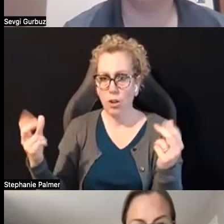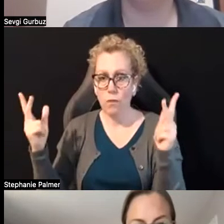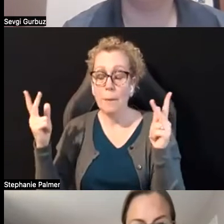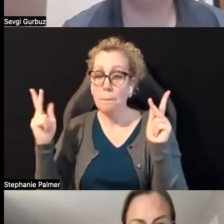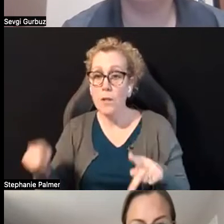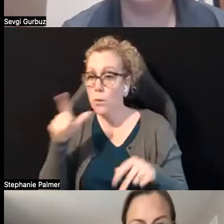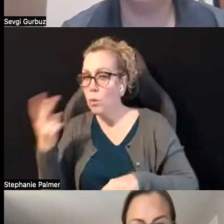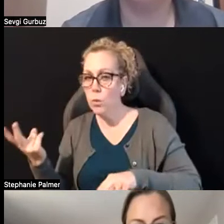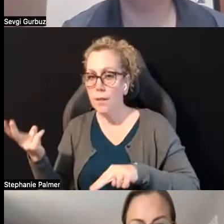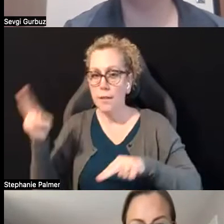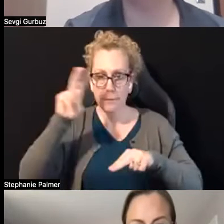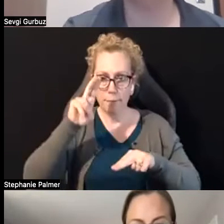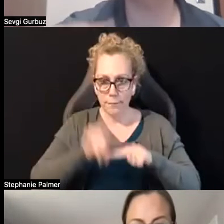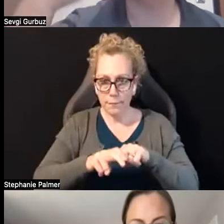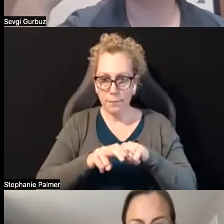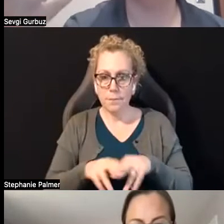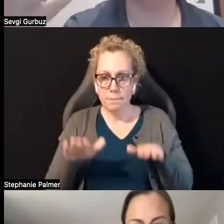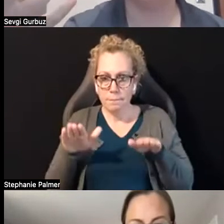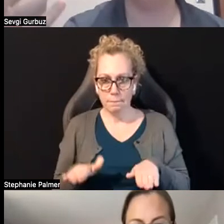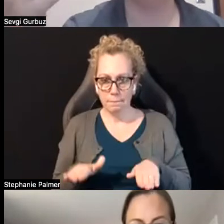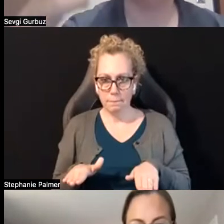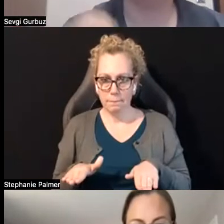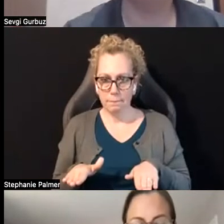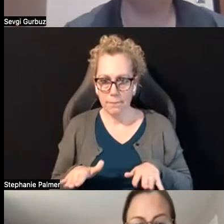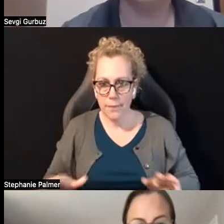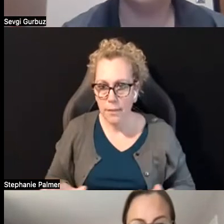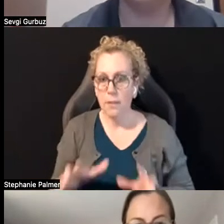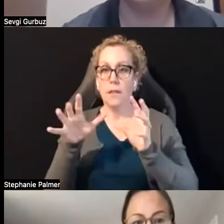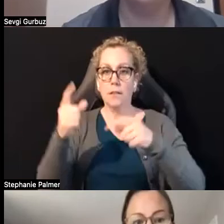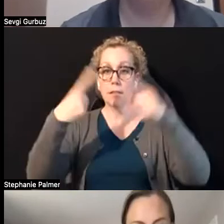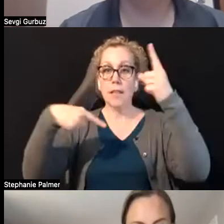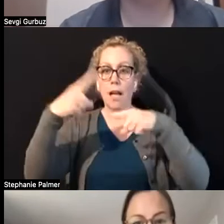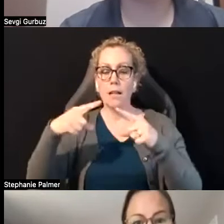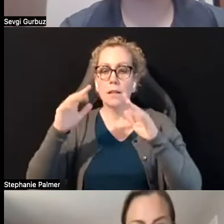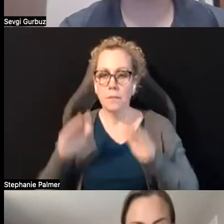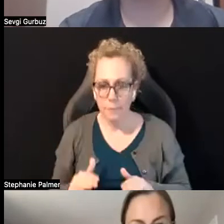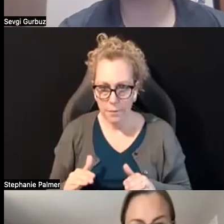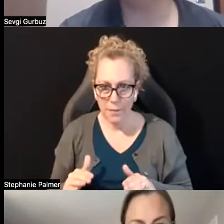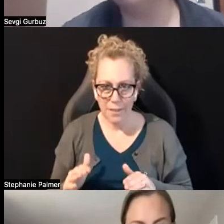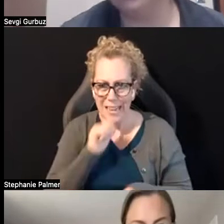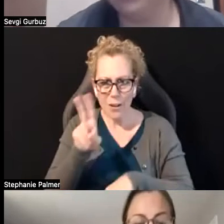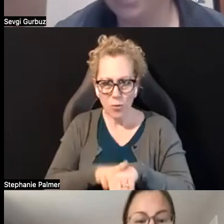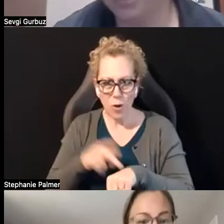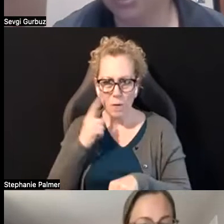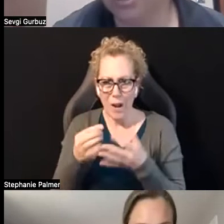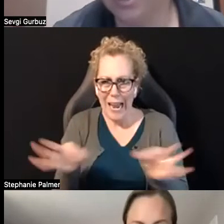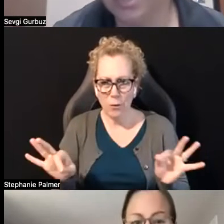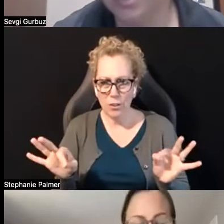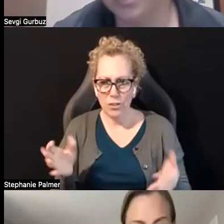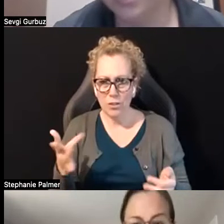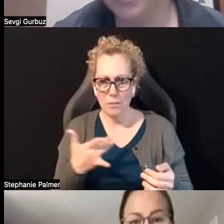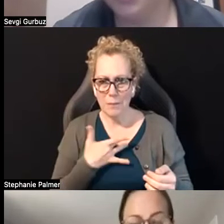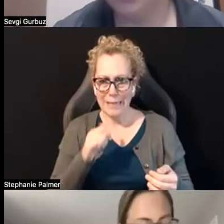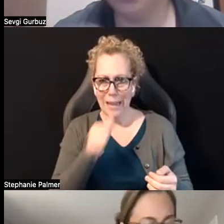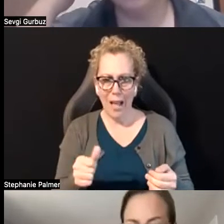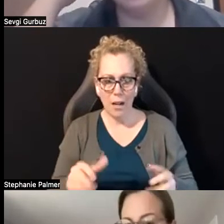their hands on their knees, they come up and they do the sign and then they put it back down. Well, that's not really very natural, is